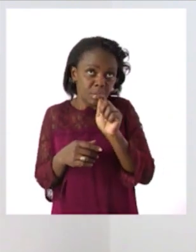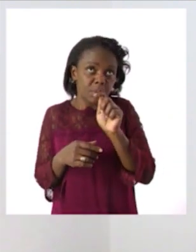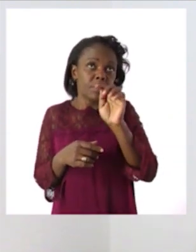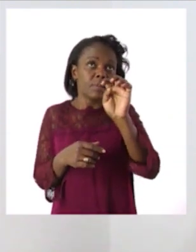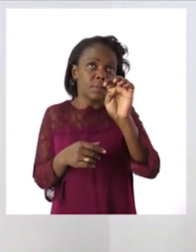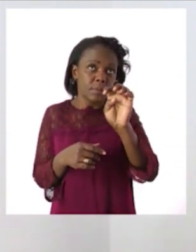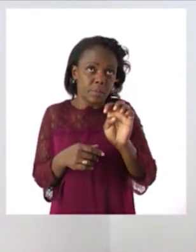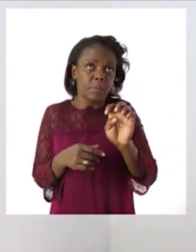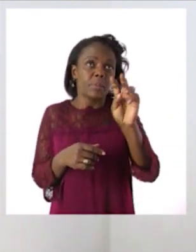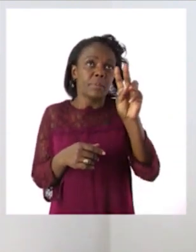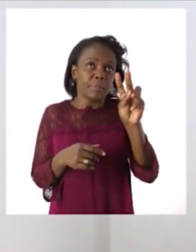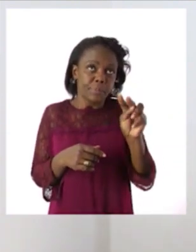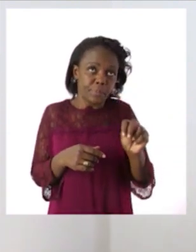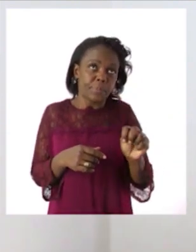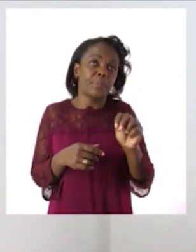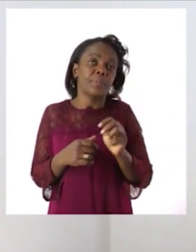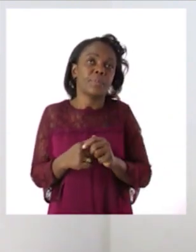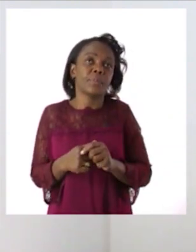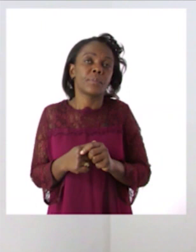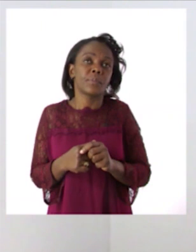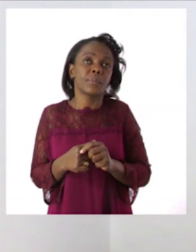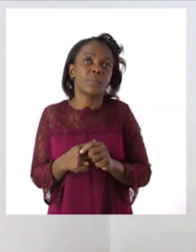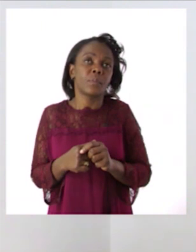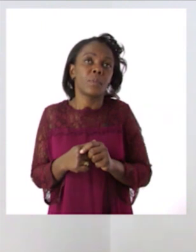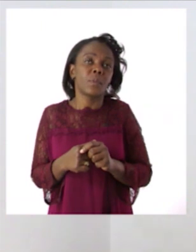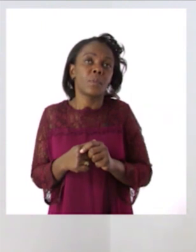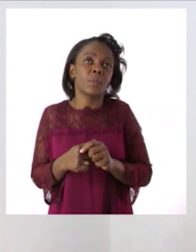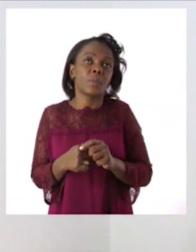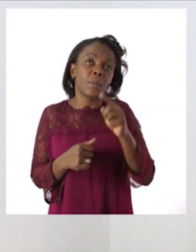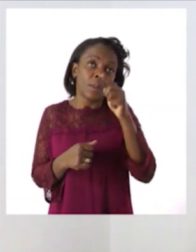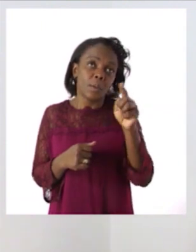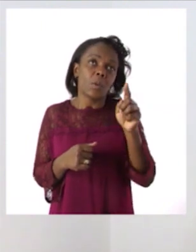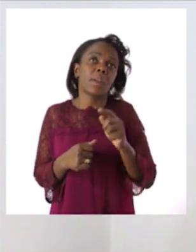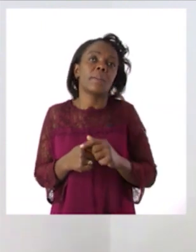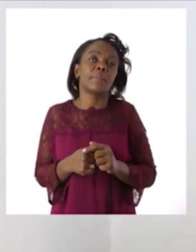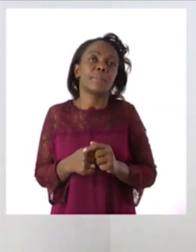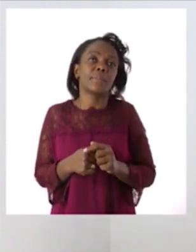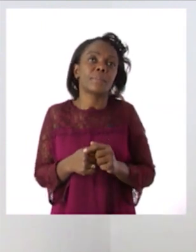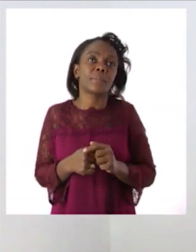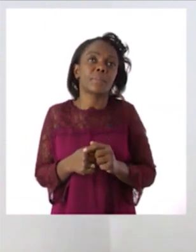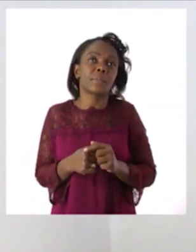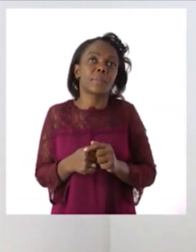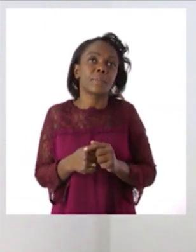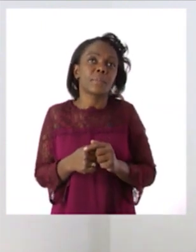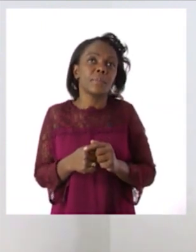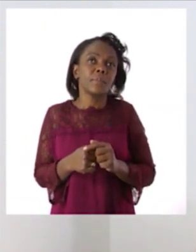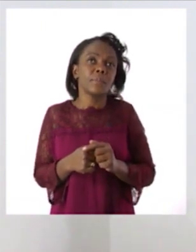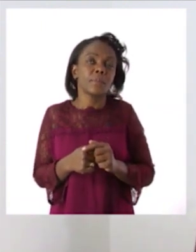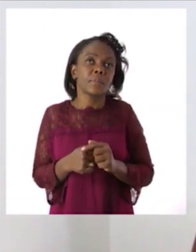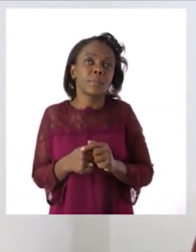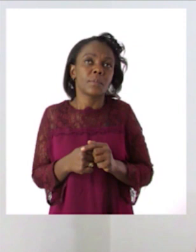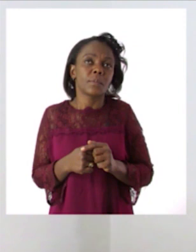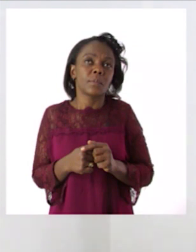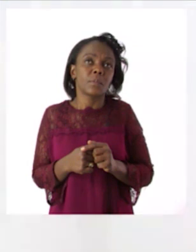and then there it is. Now it makes sense. It's a 10. Now I would